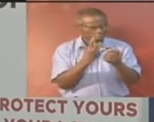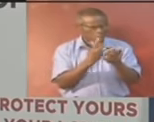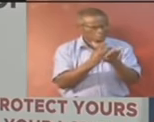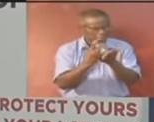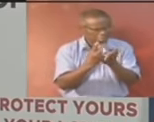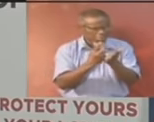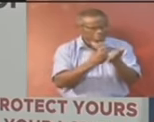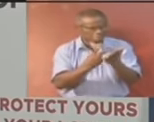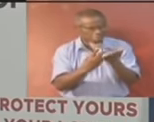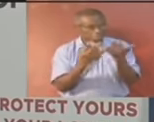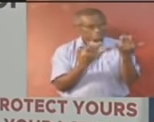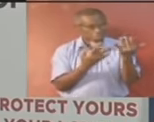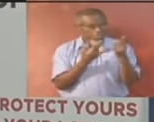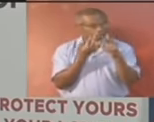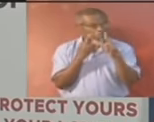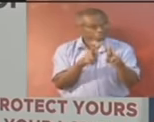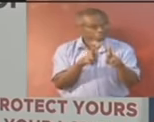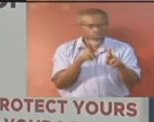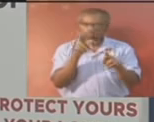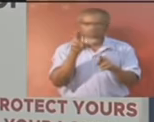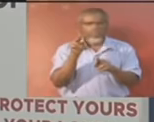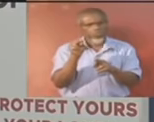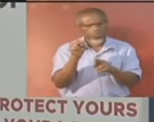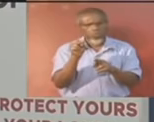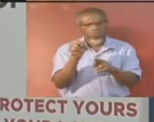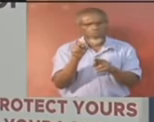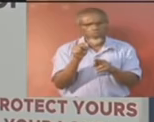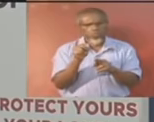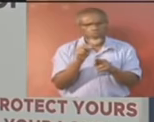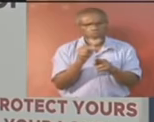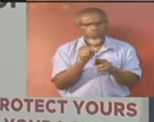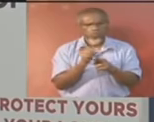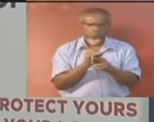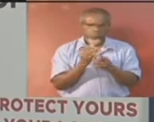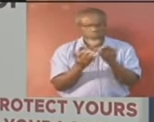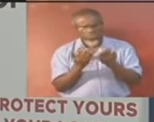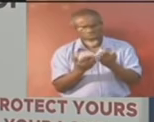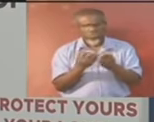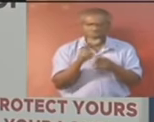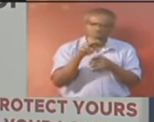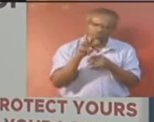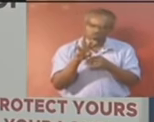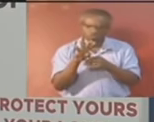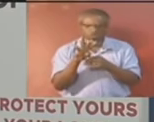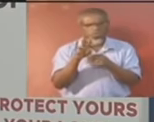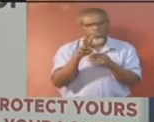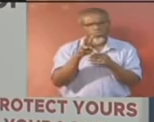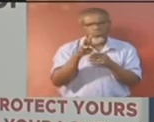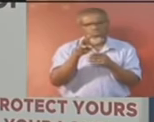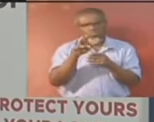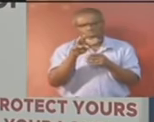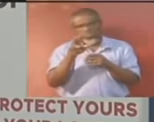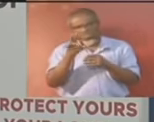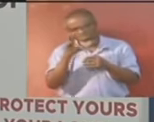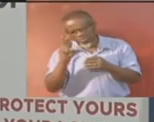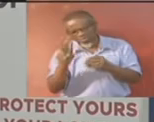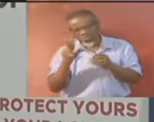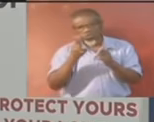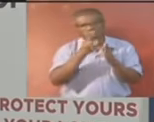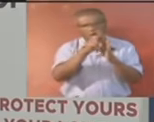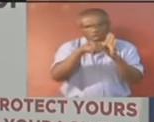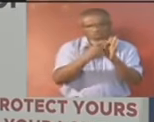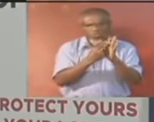report being 24 to 48 hours. Sometimes it may go to 72. But that's sort of the time frame in which a result gets turned